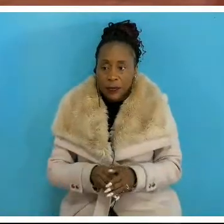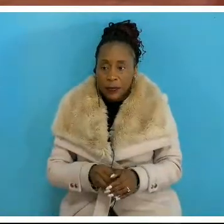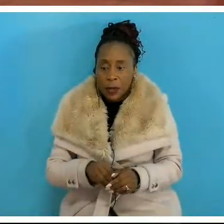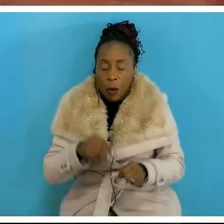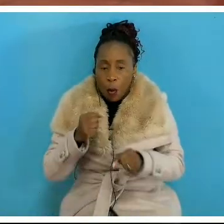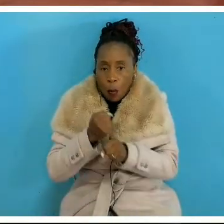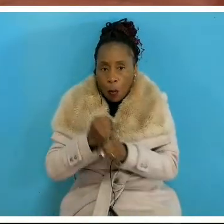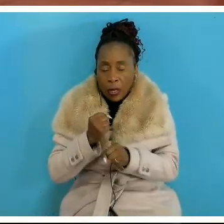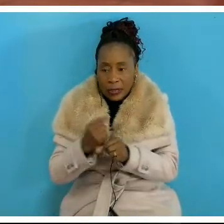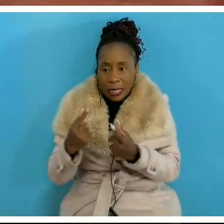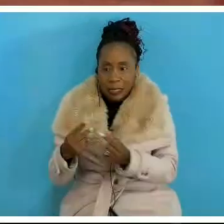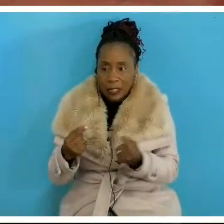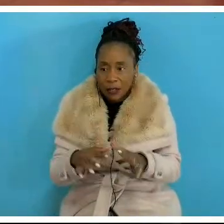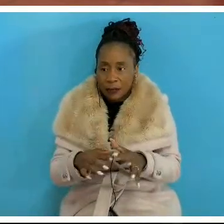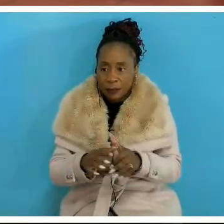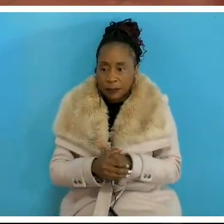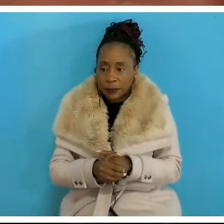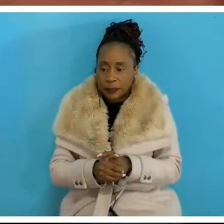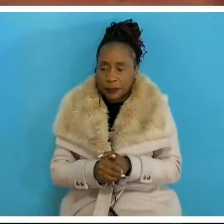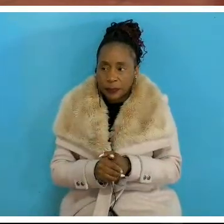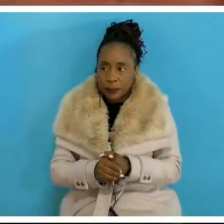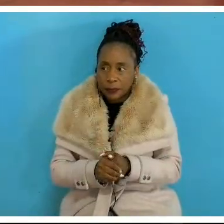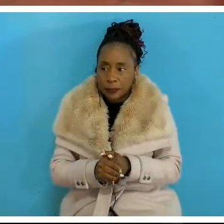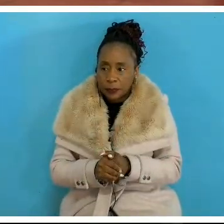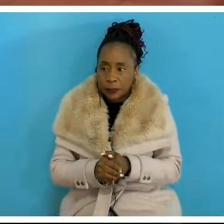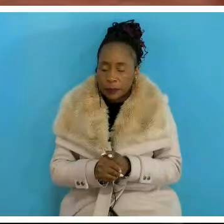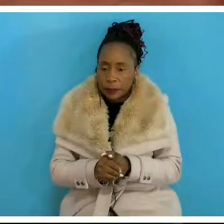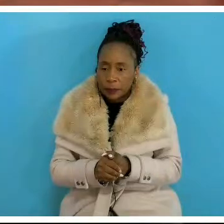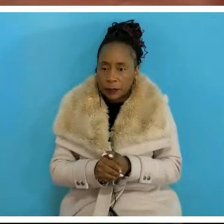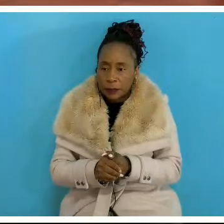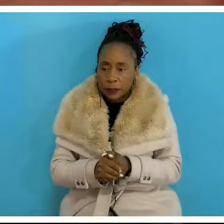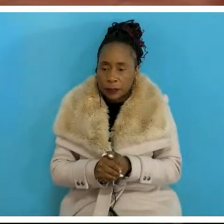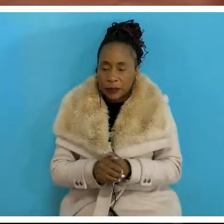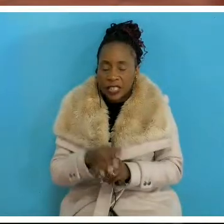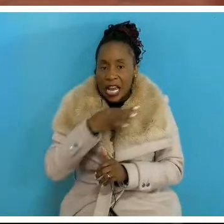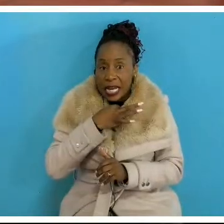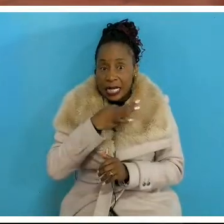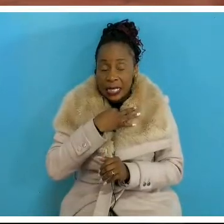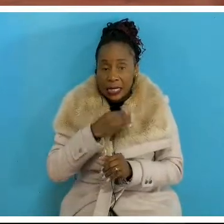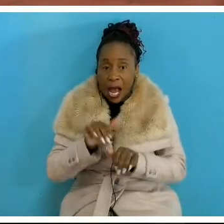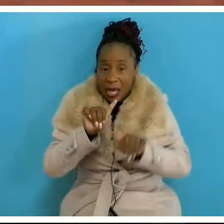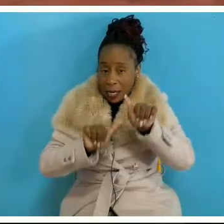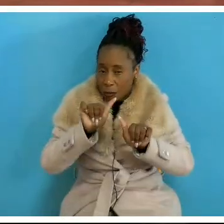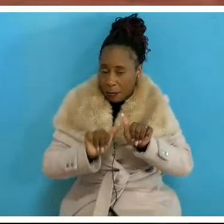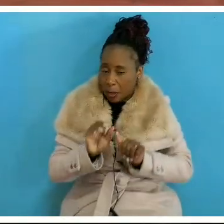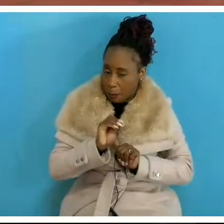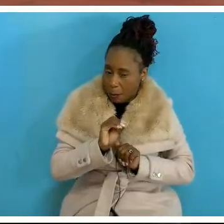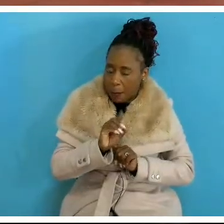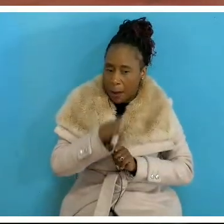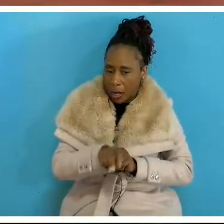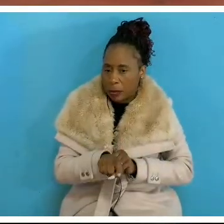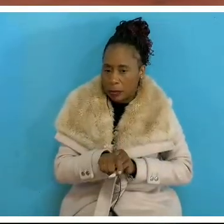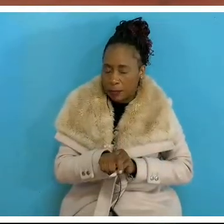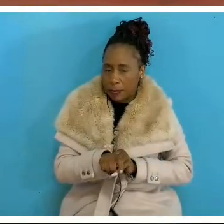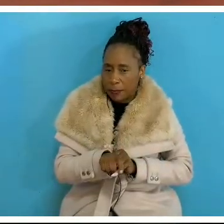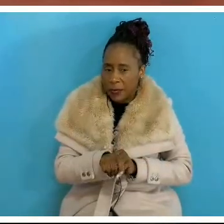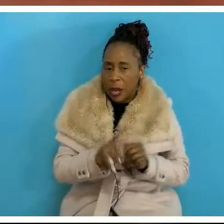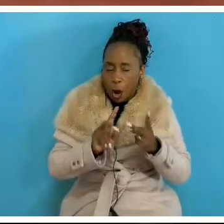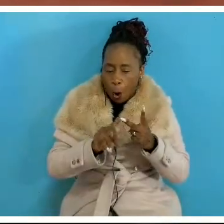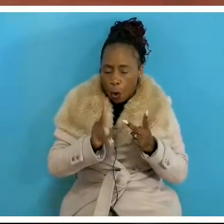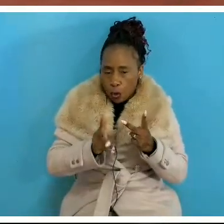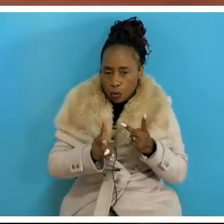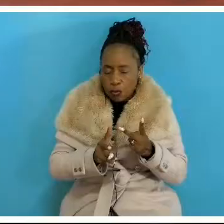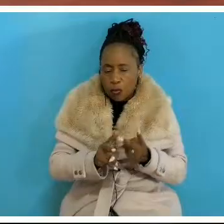can go wrong? Because there should be those risk assessment, and again, there should be a